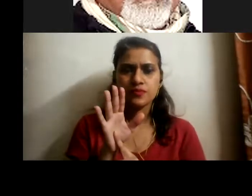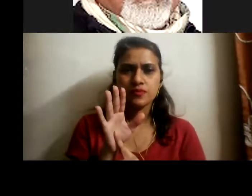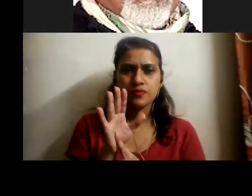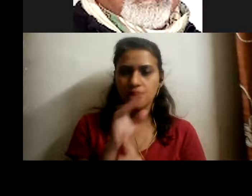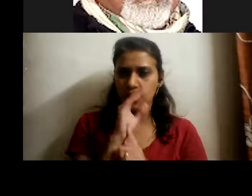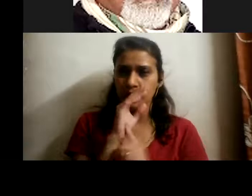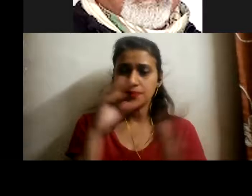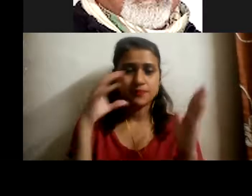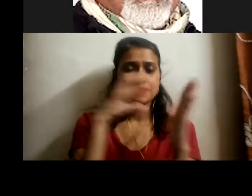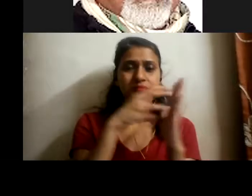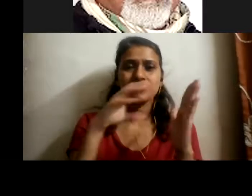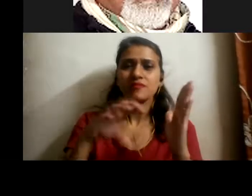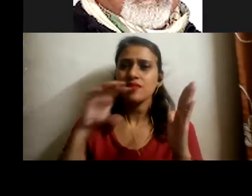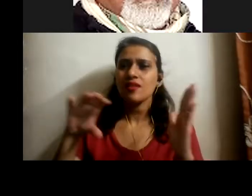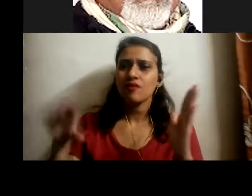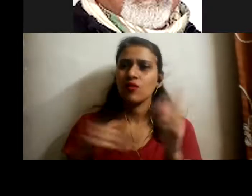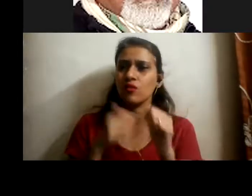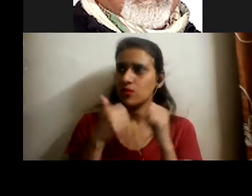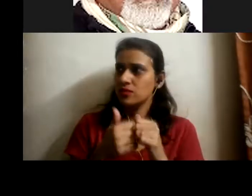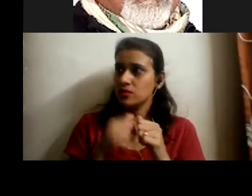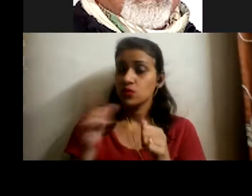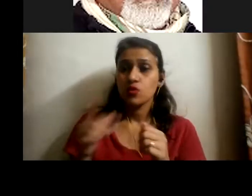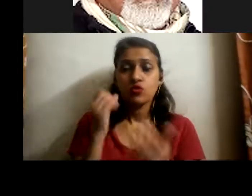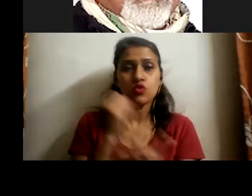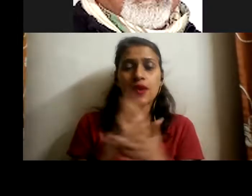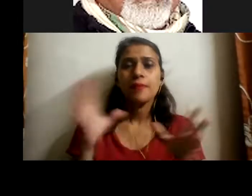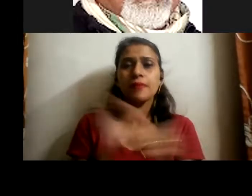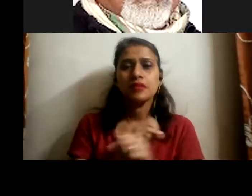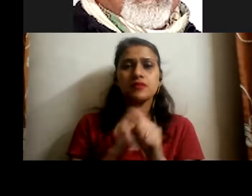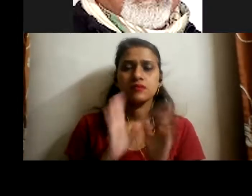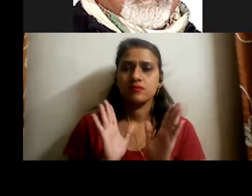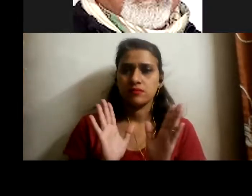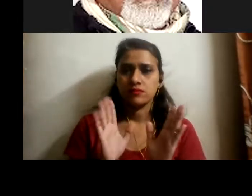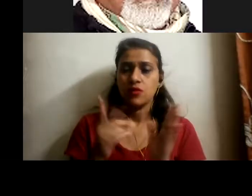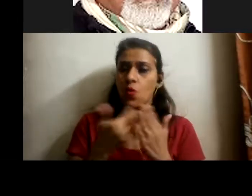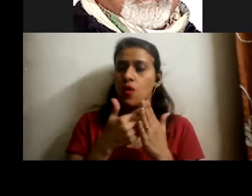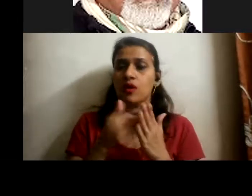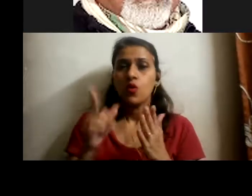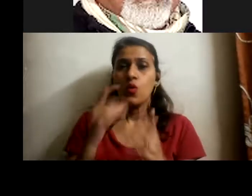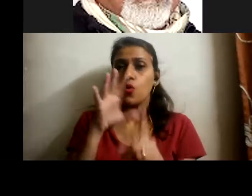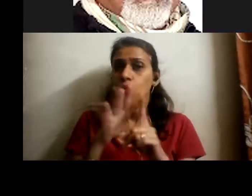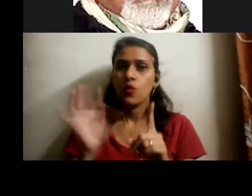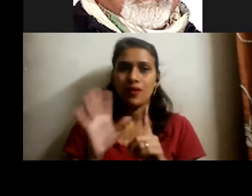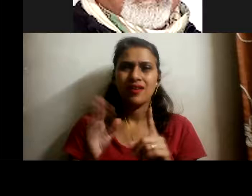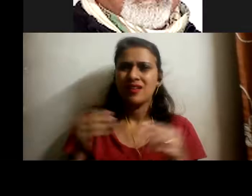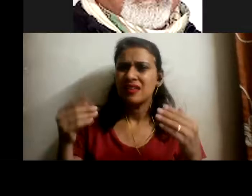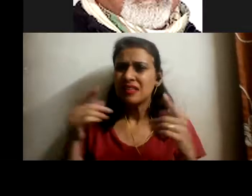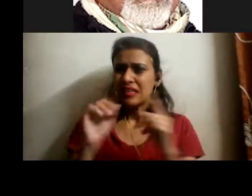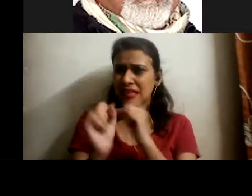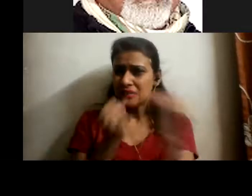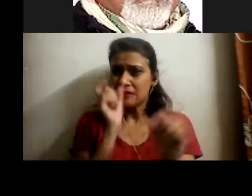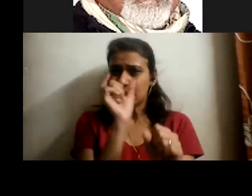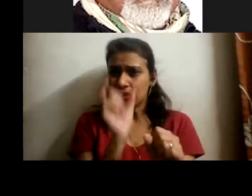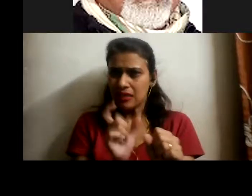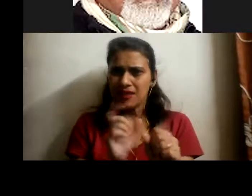you've paraphrased. So that is also to be avoided. And you're not supposed to use jargons. Don't use typical terms that are already